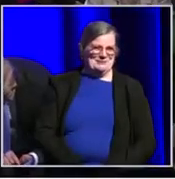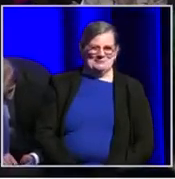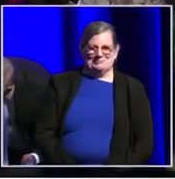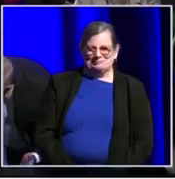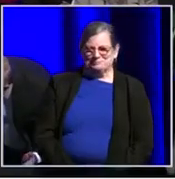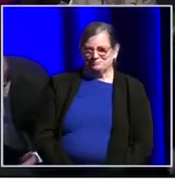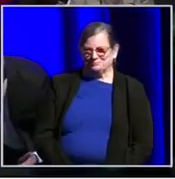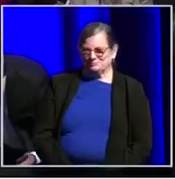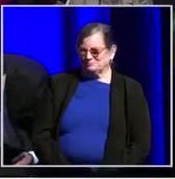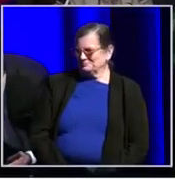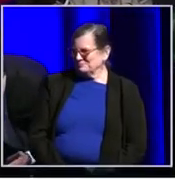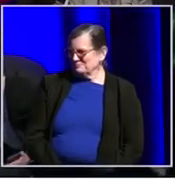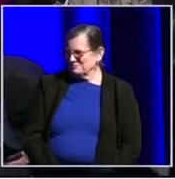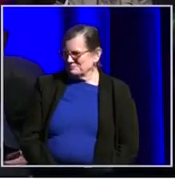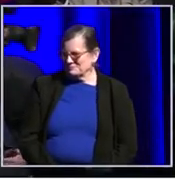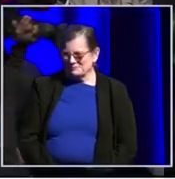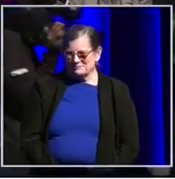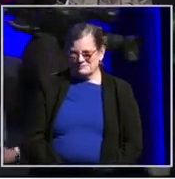Thank you.